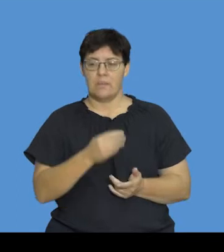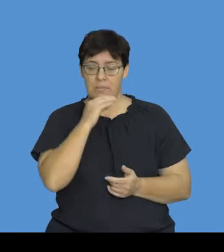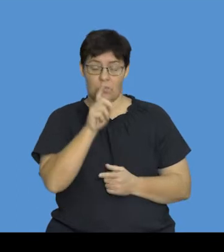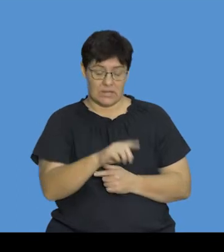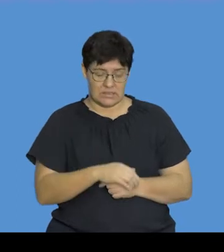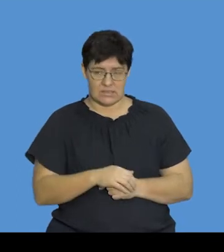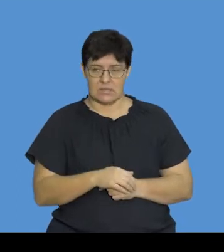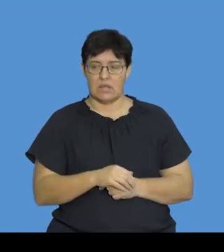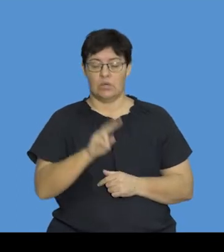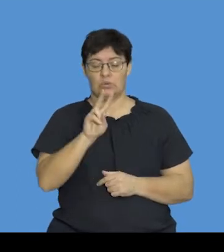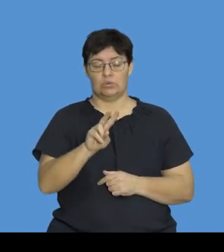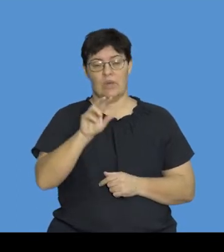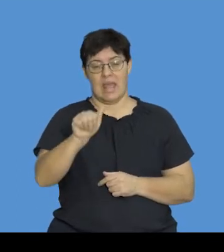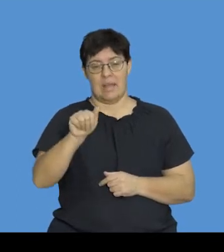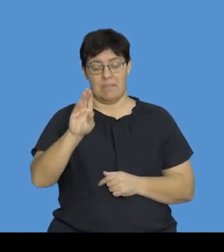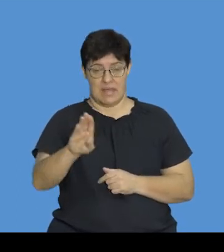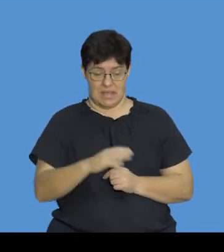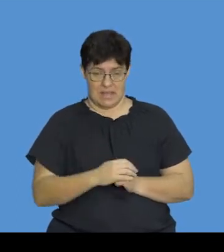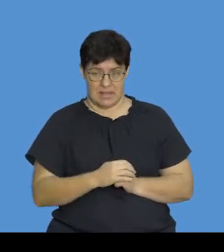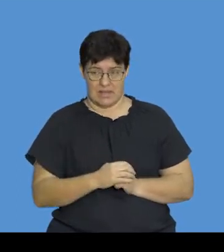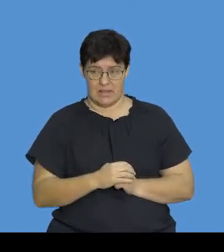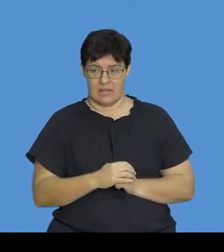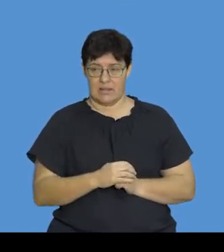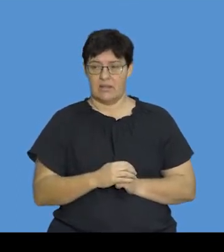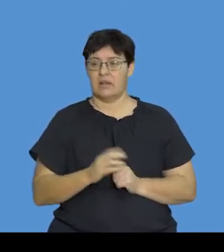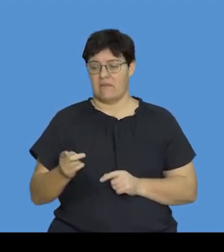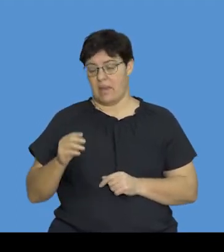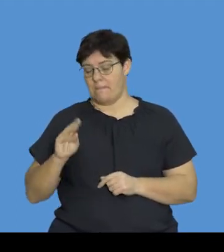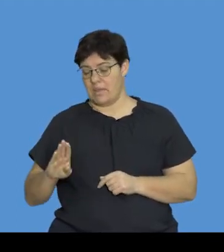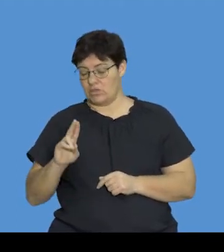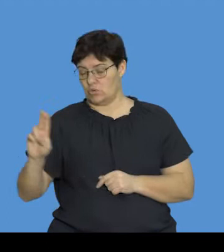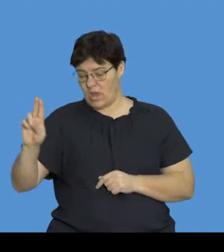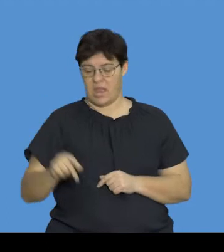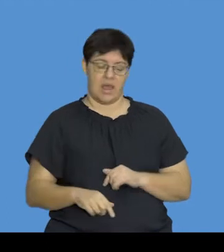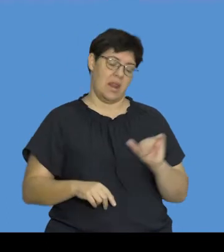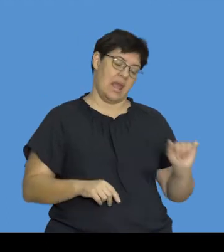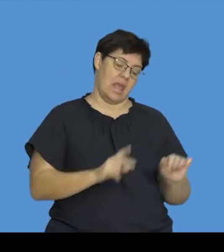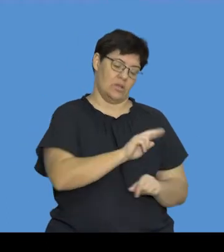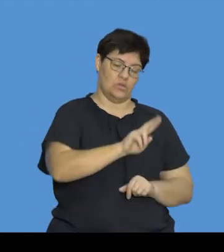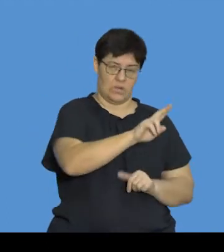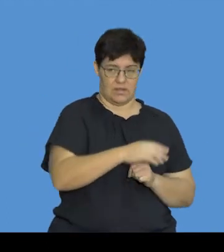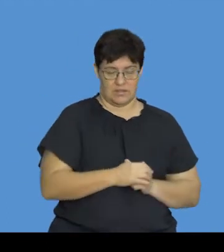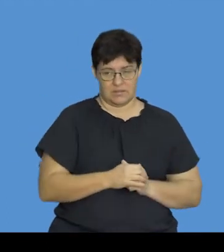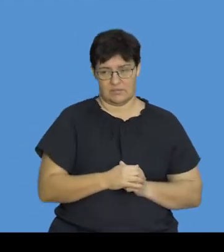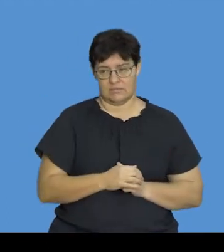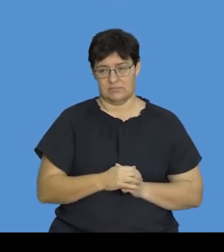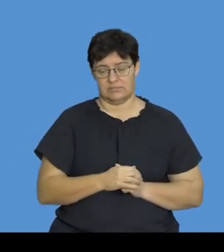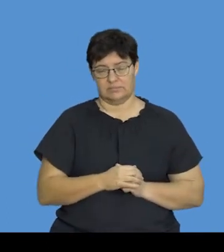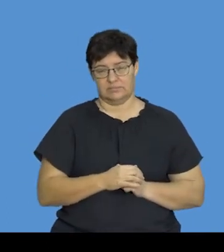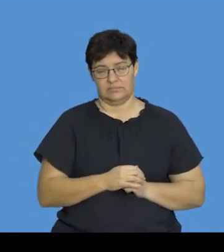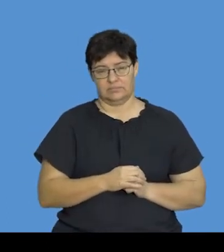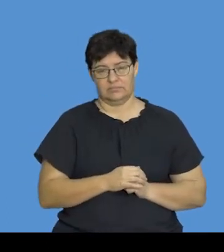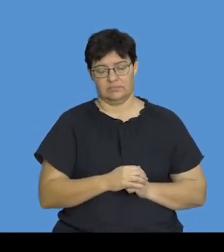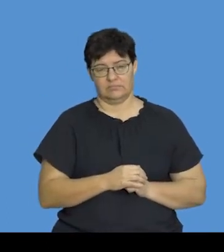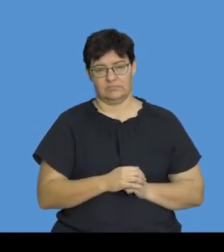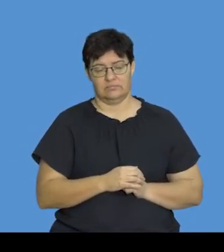you 2AB in the middle. And then I'll have B squared there. And then I'll have A squared